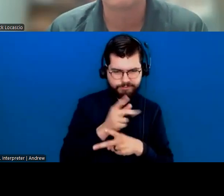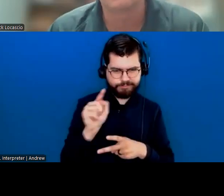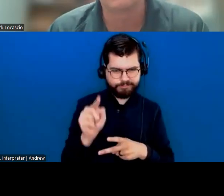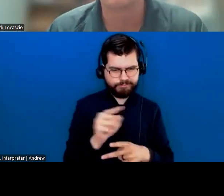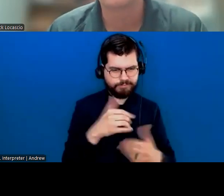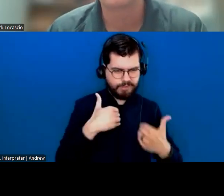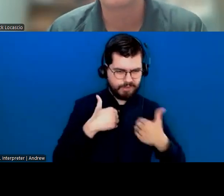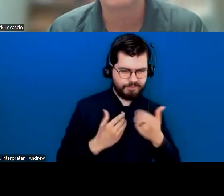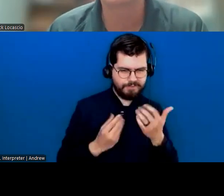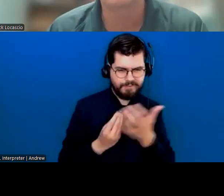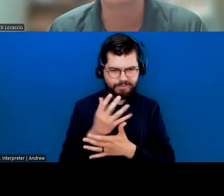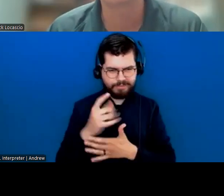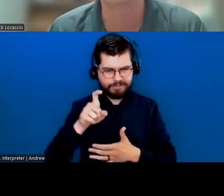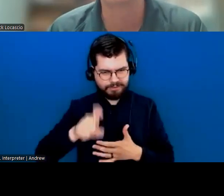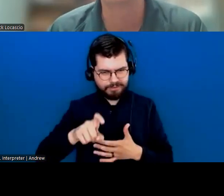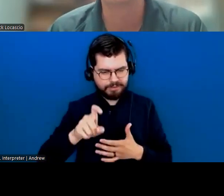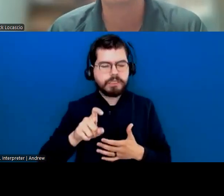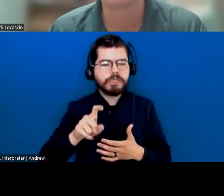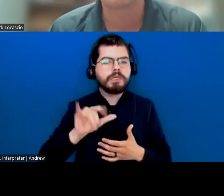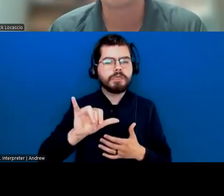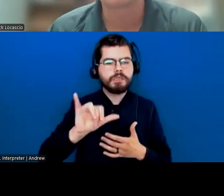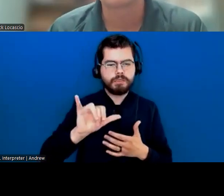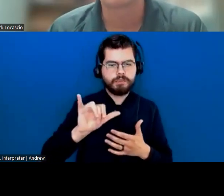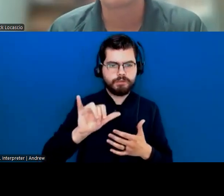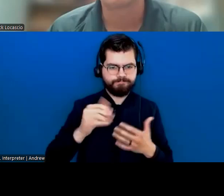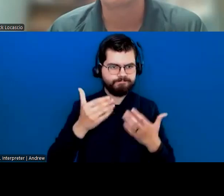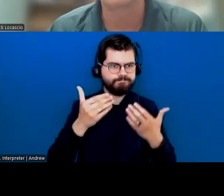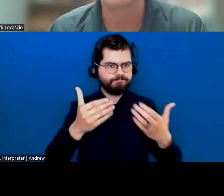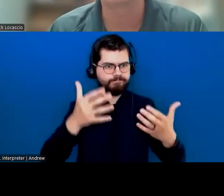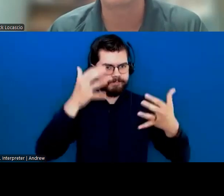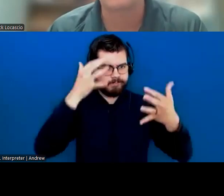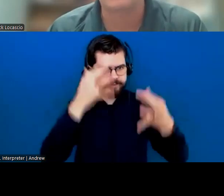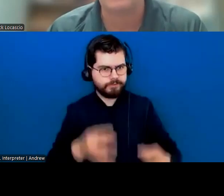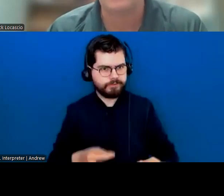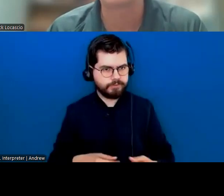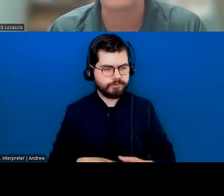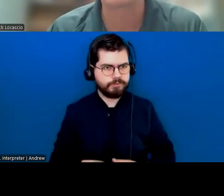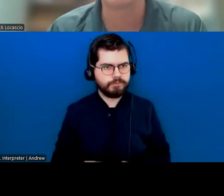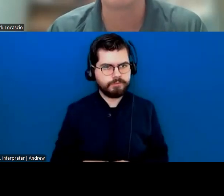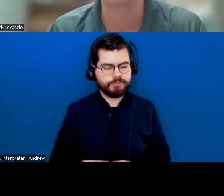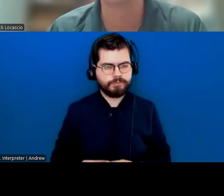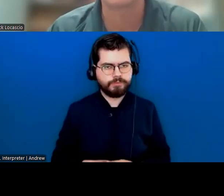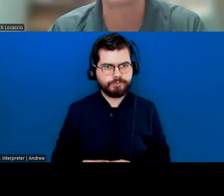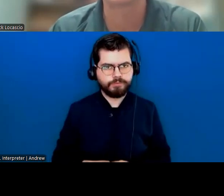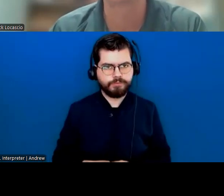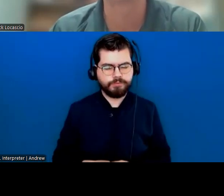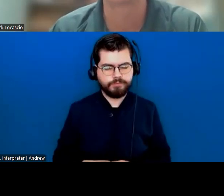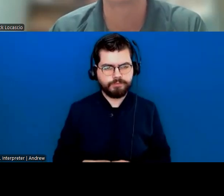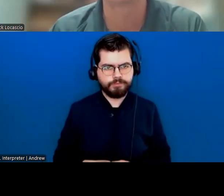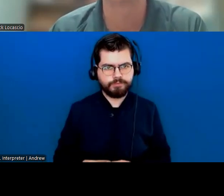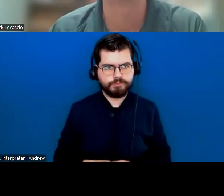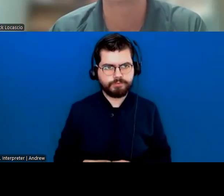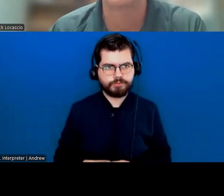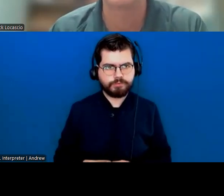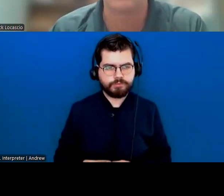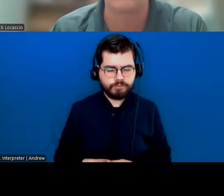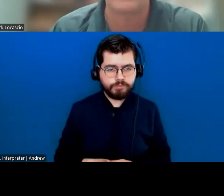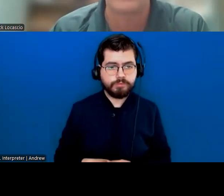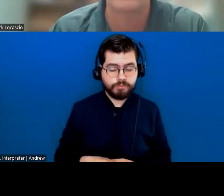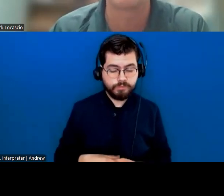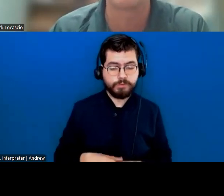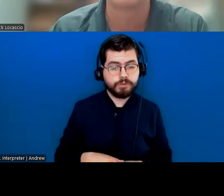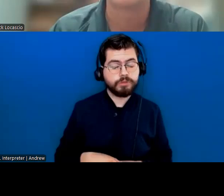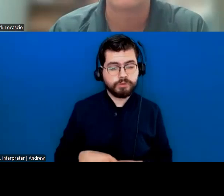species, it's tough to. Yes, I know I'm drying up in some areas. I